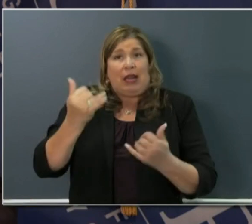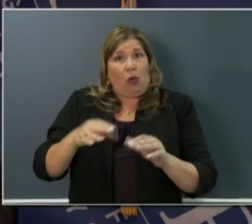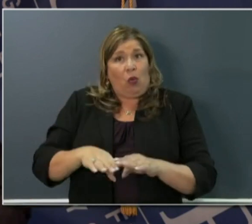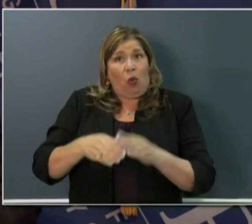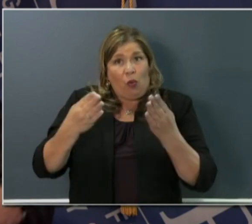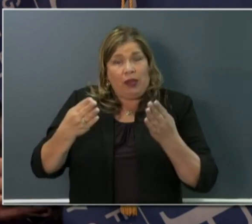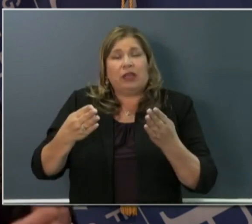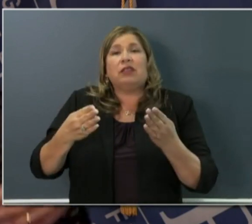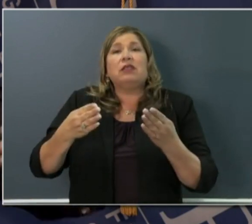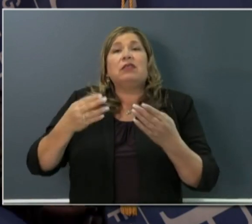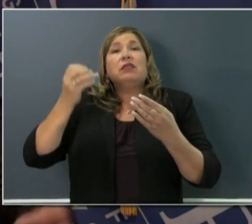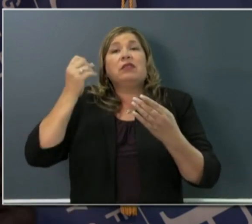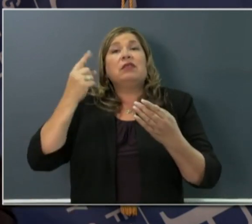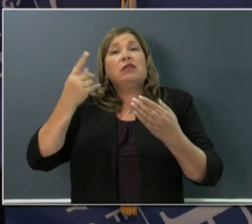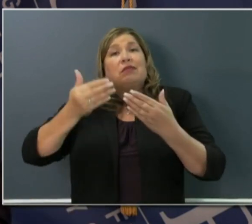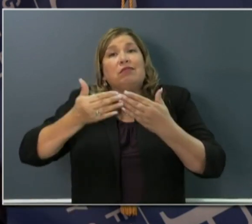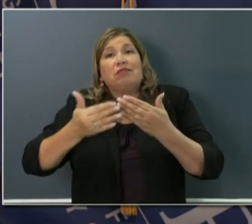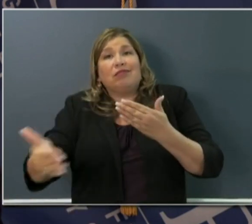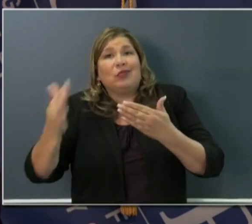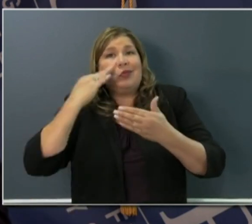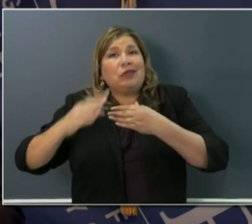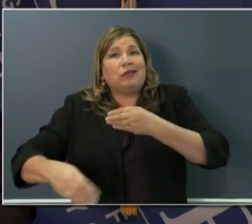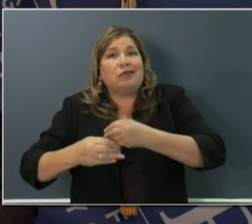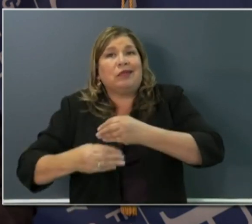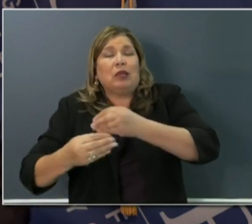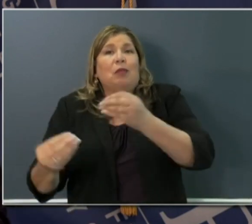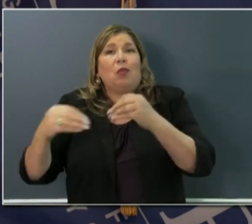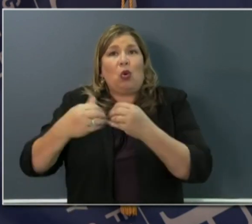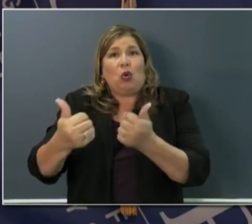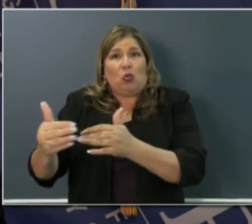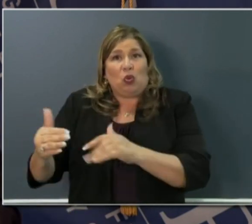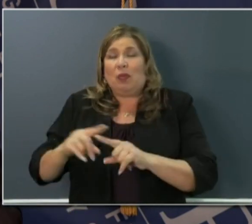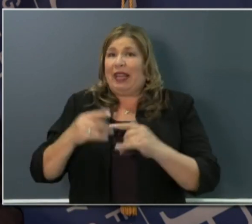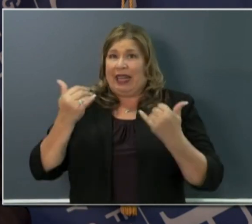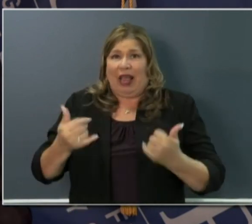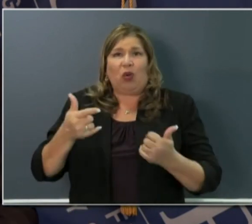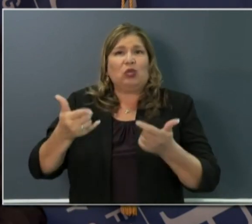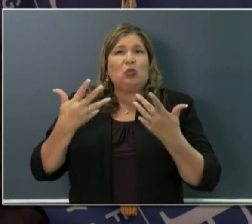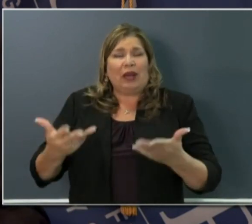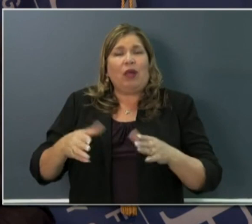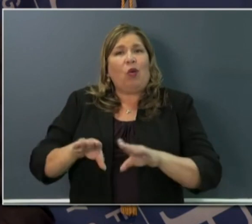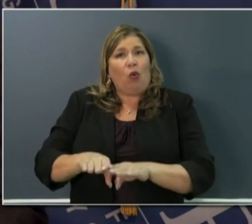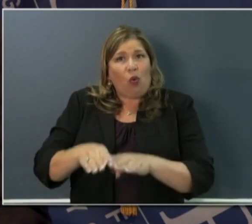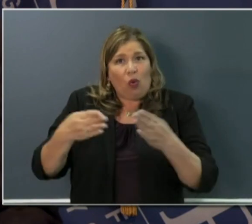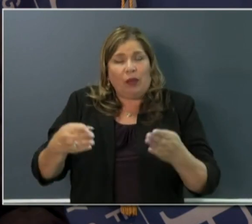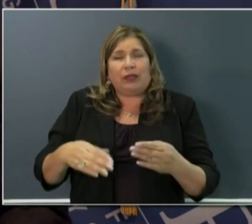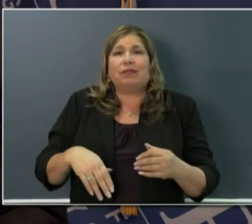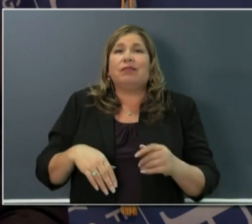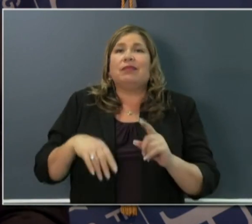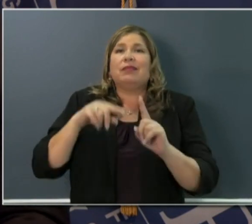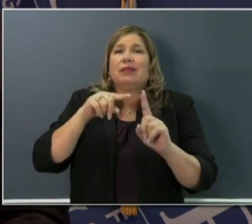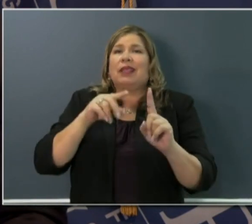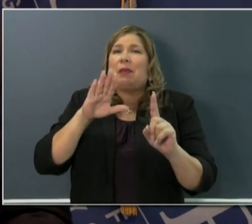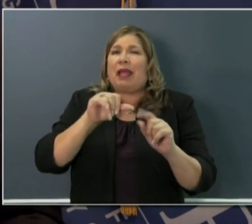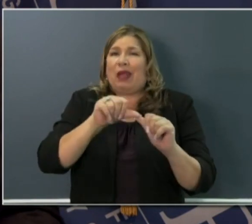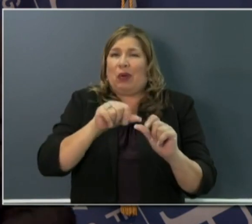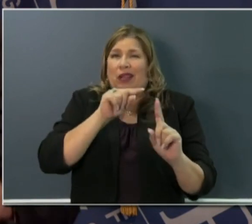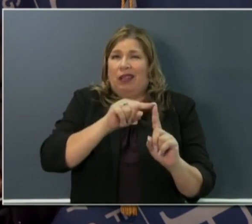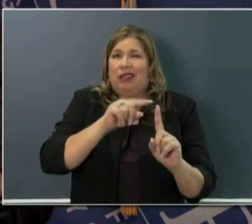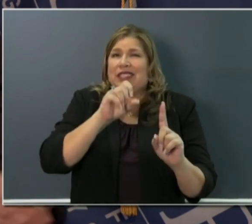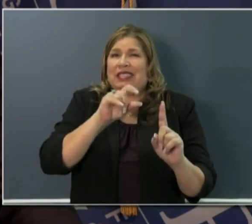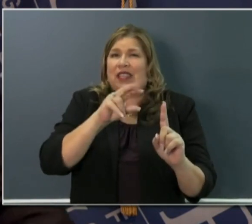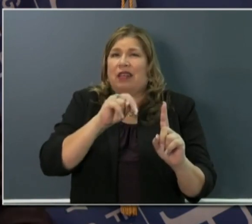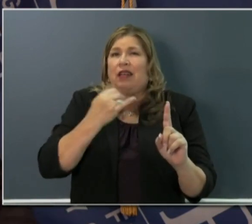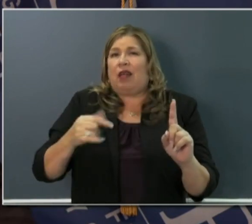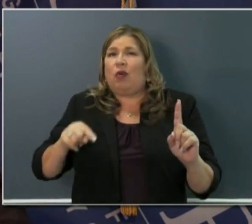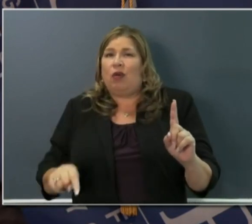be over the course of the next days and weeks, but it is open. And what we're doing at St. Vincent, what we're doing to get CPMC on board,